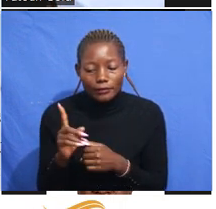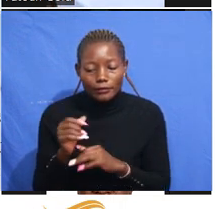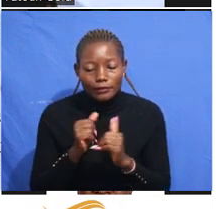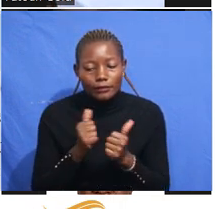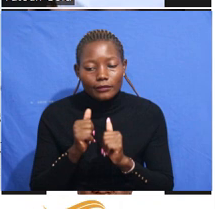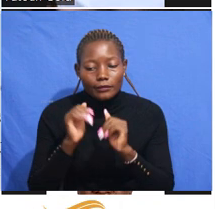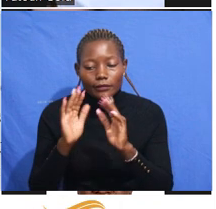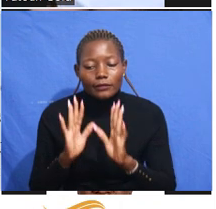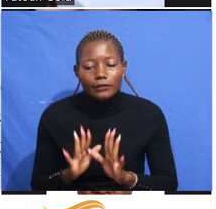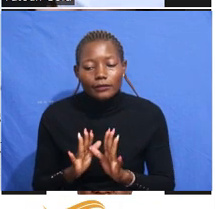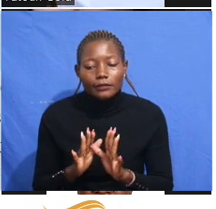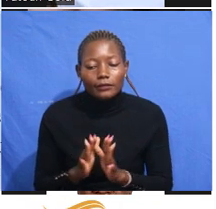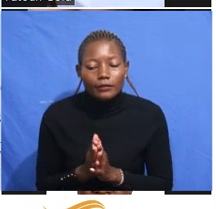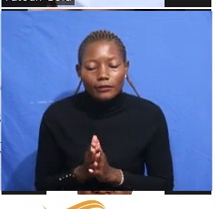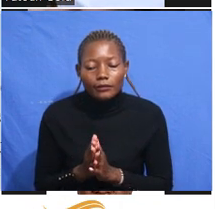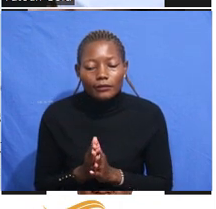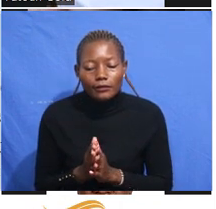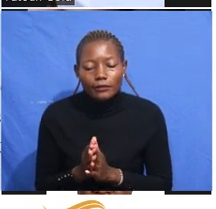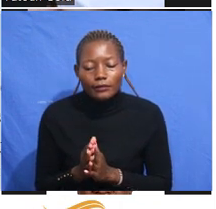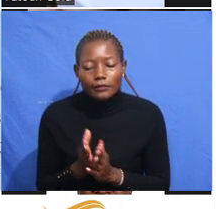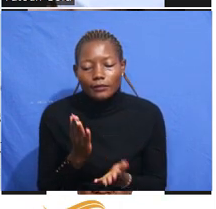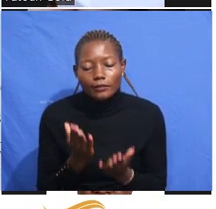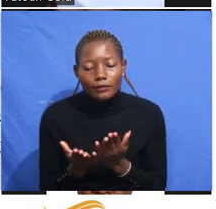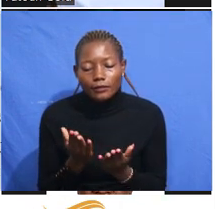comes in. Fight or flight.